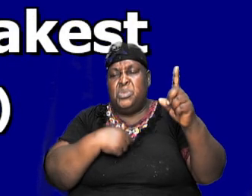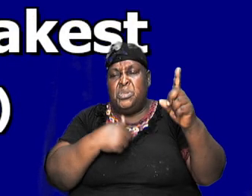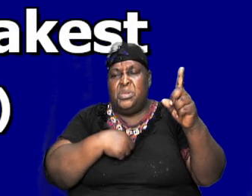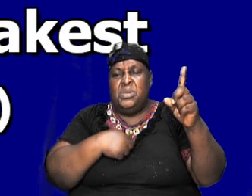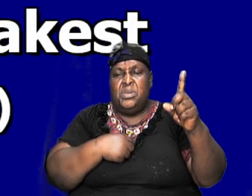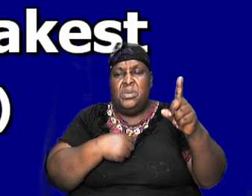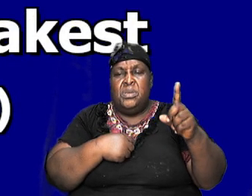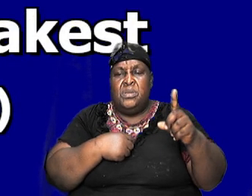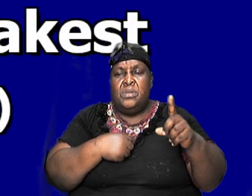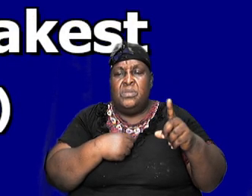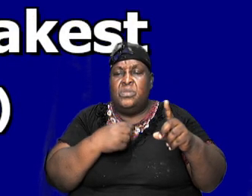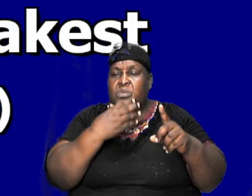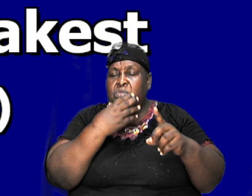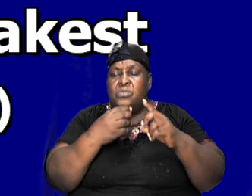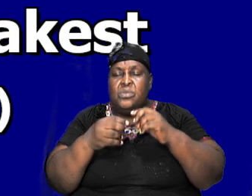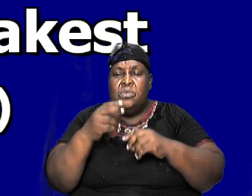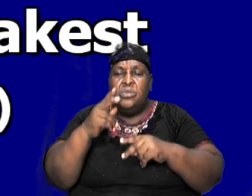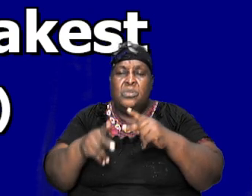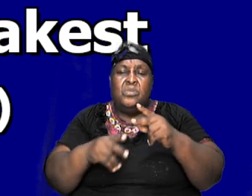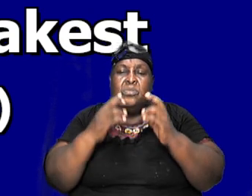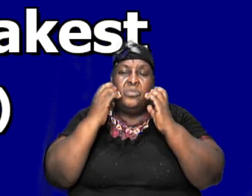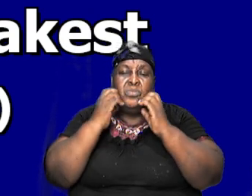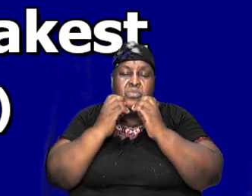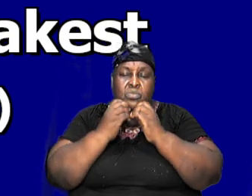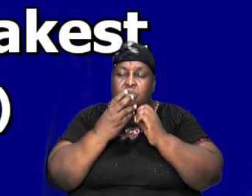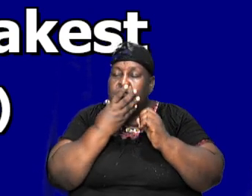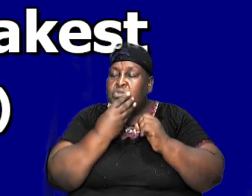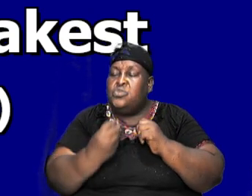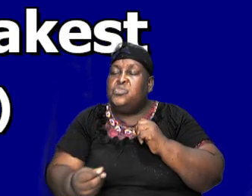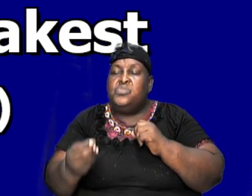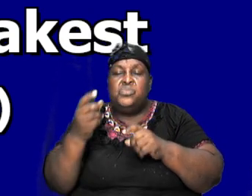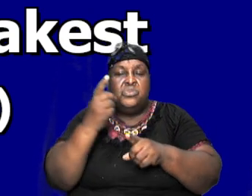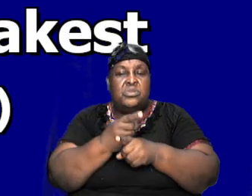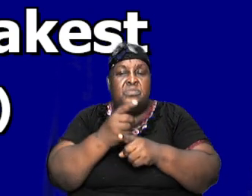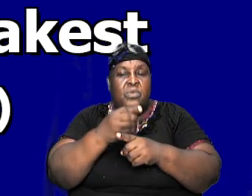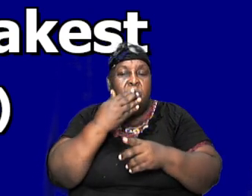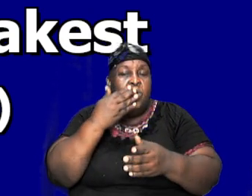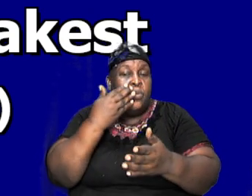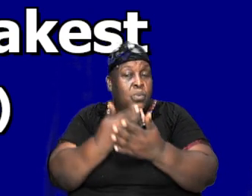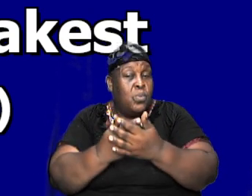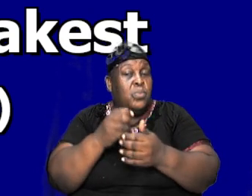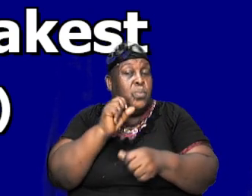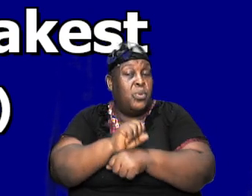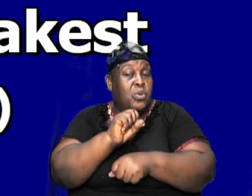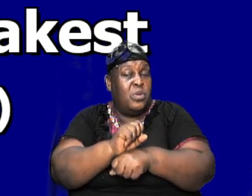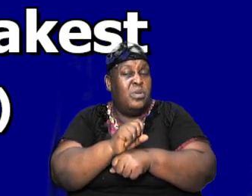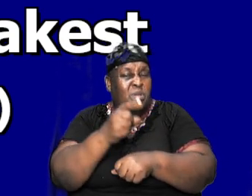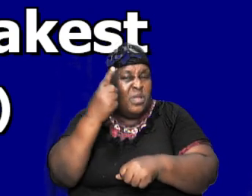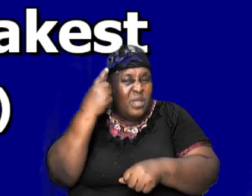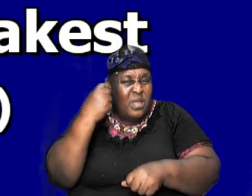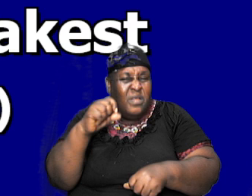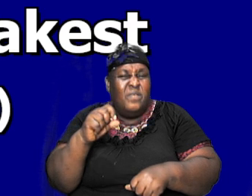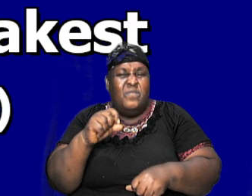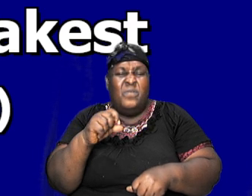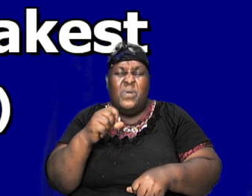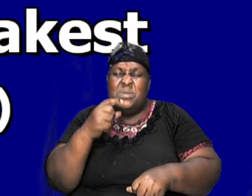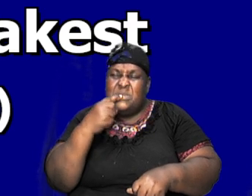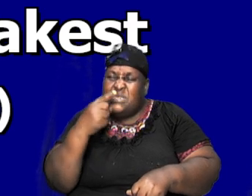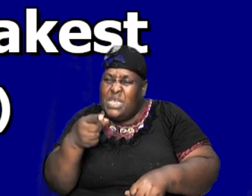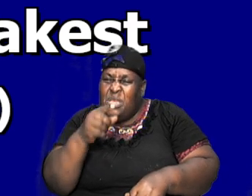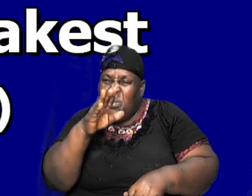The Jews answered him, saying, for a good work we stone thee not, but for blasphemy, and